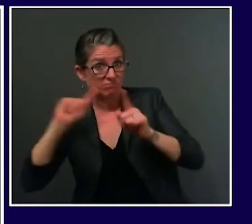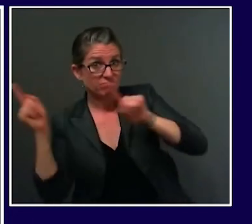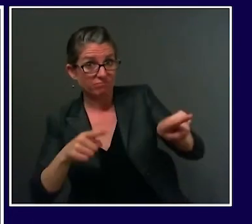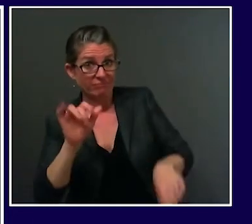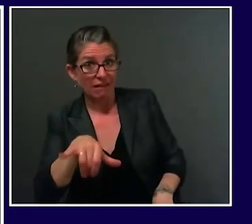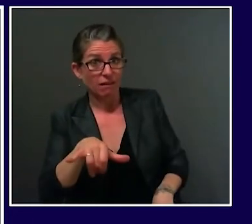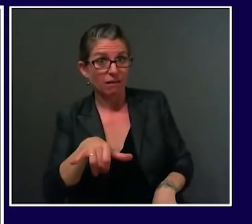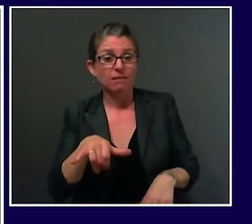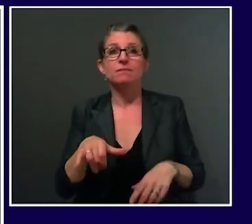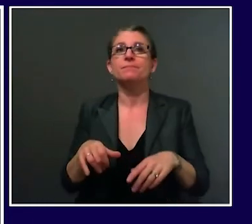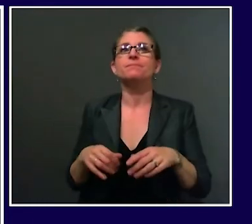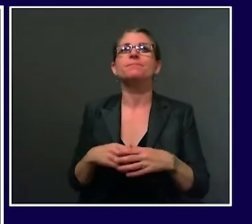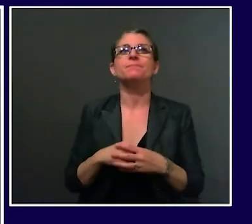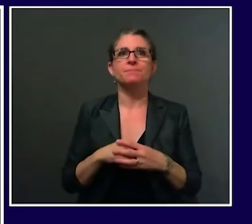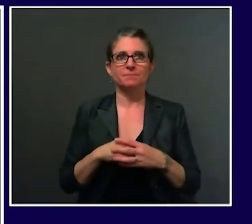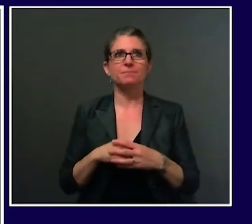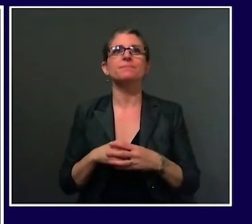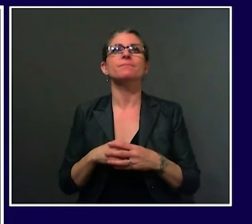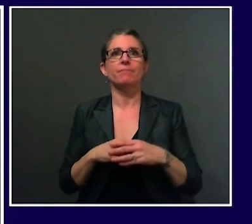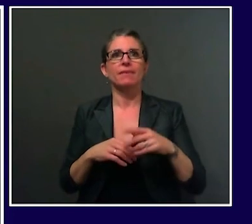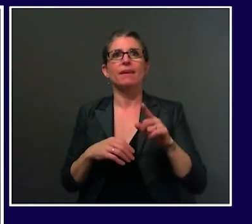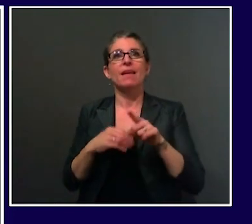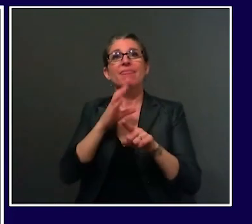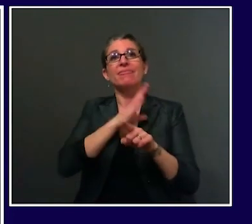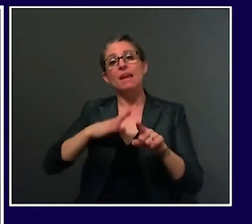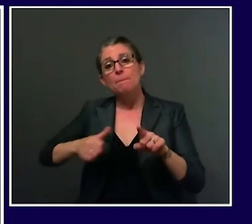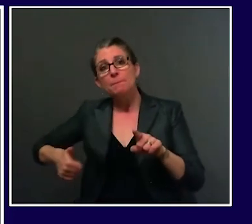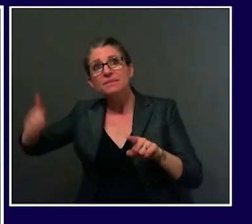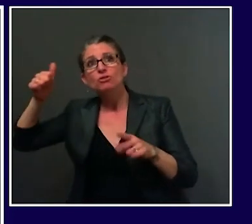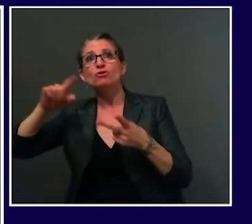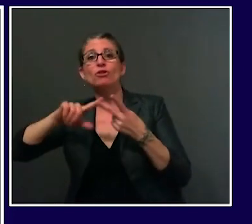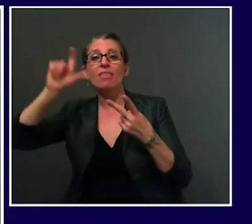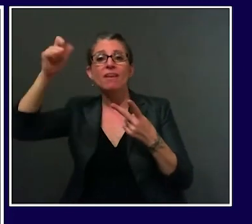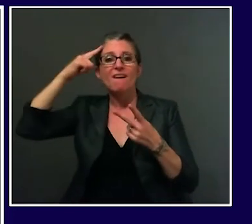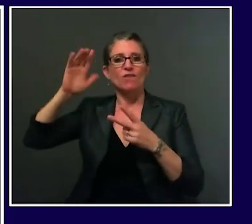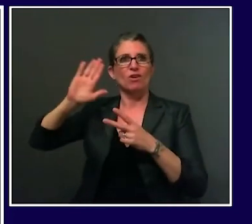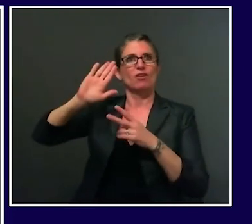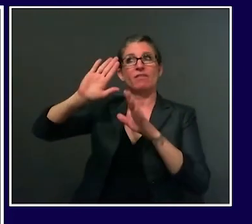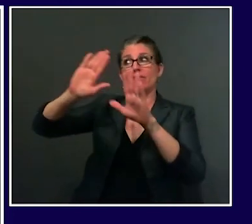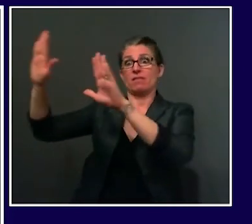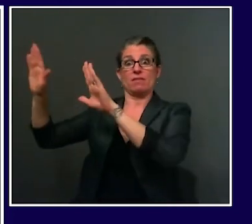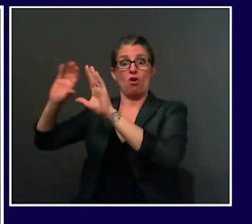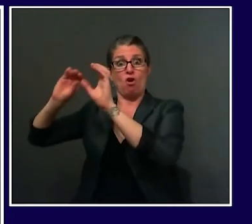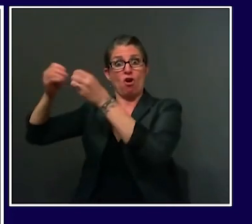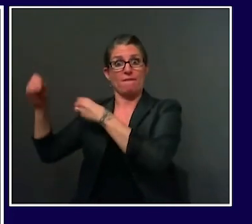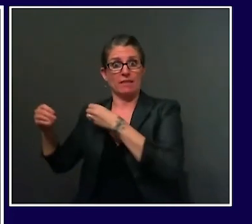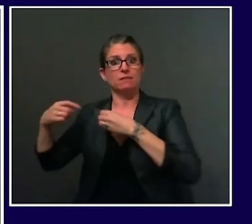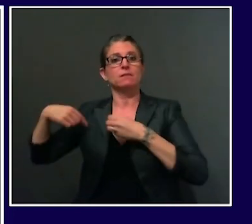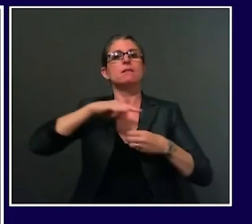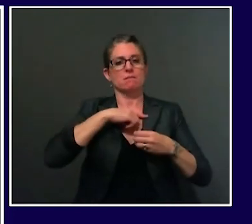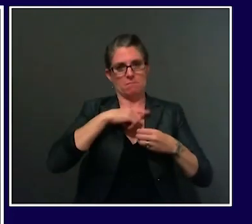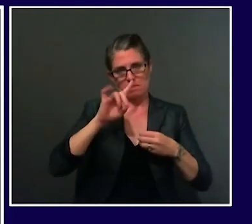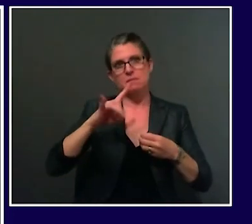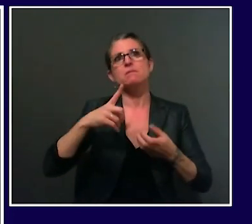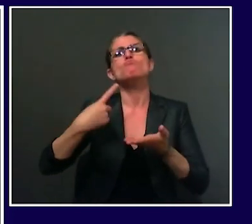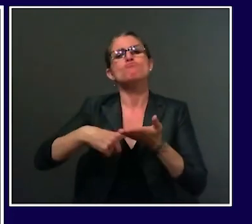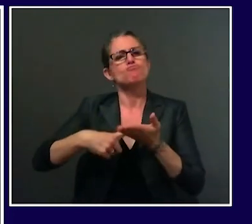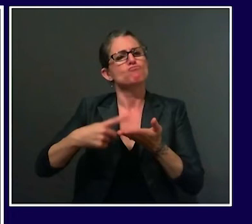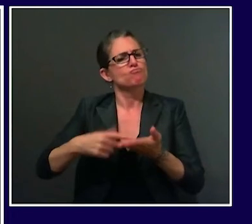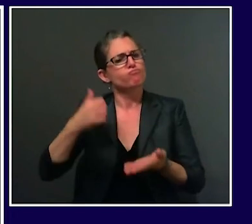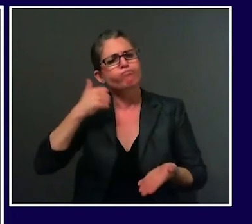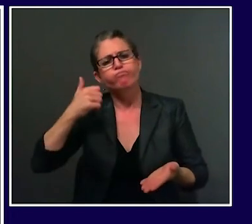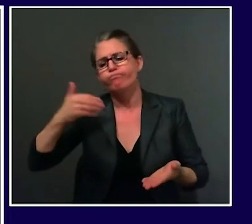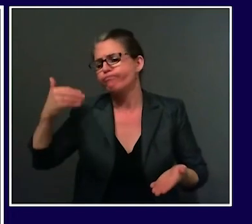governor's office have been in very frequent contact. We speak quite often about the